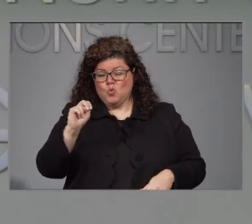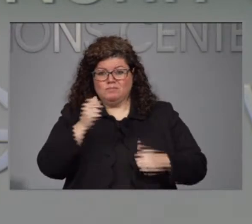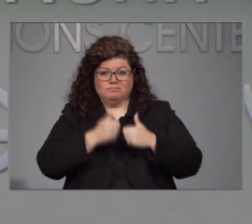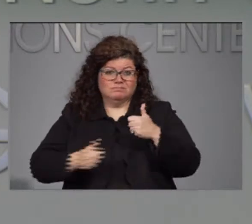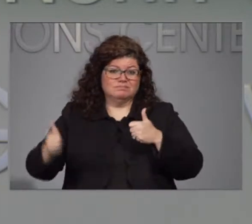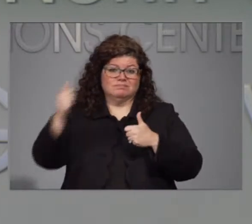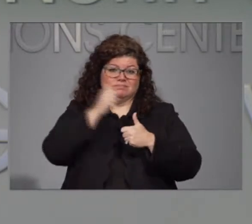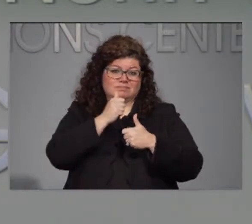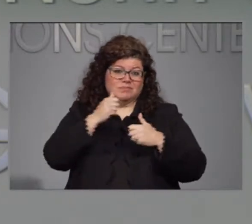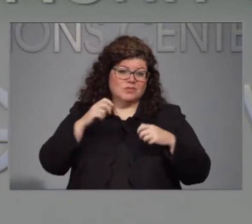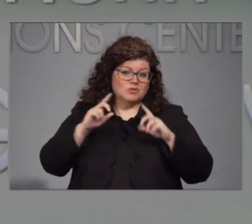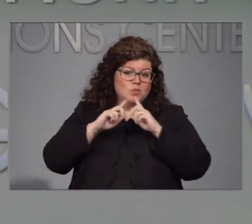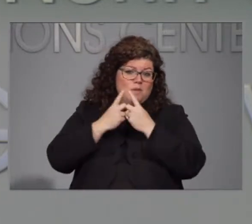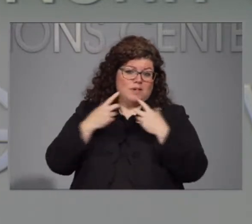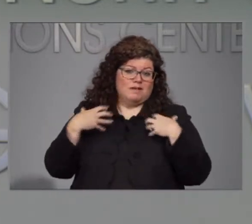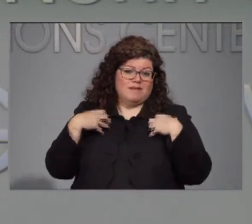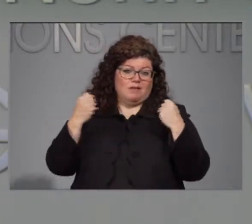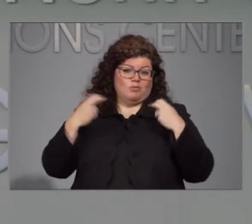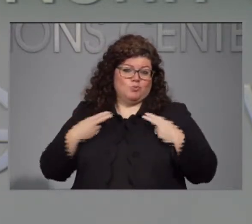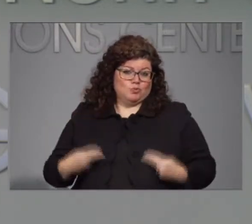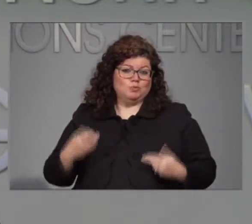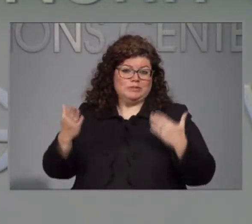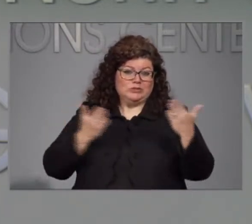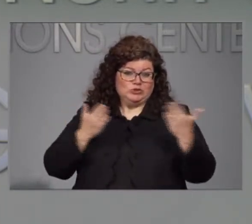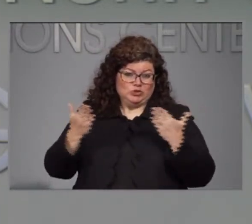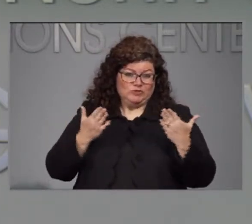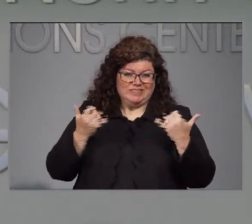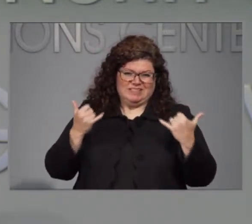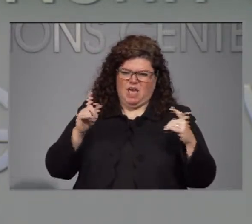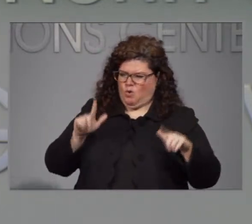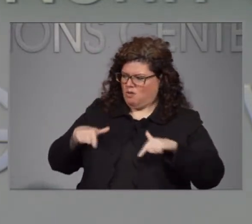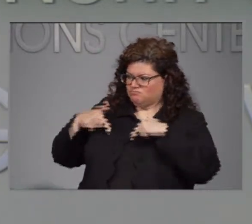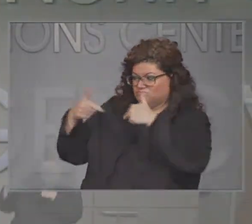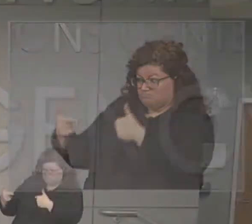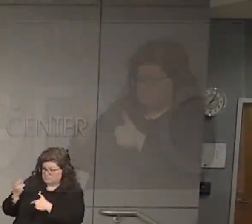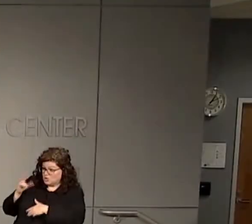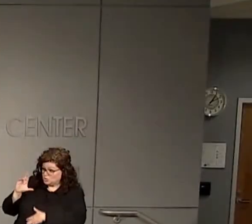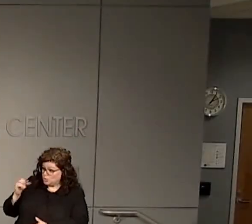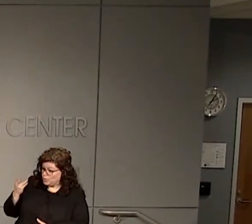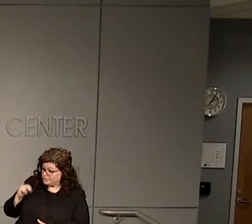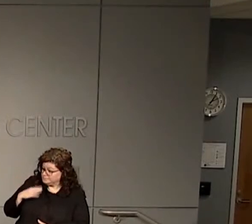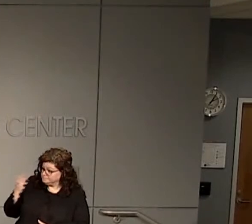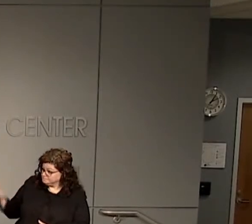to her now to make her presentation. Dr. Cohen.